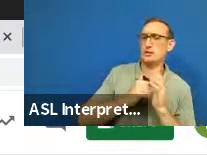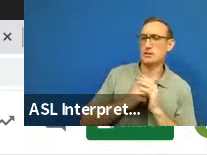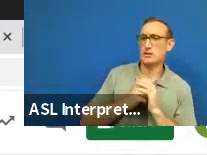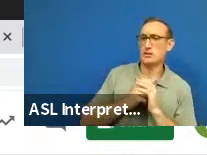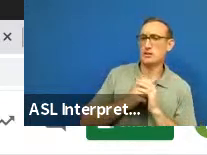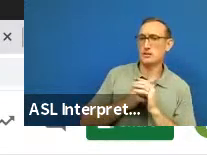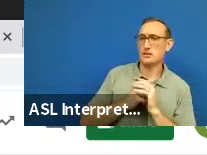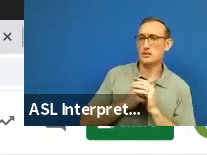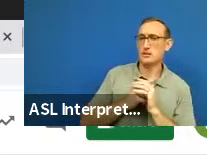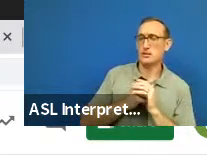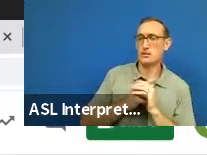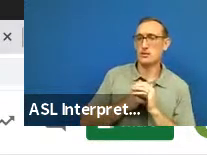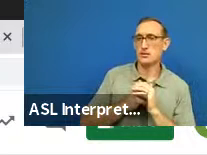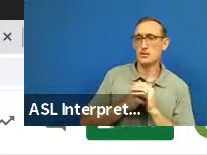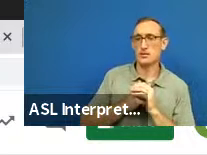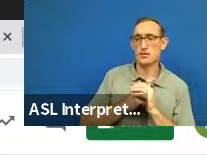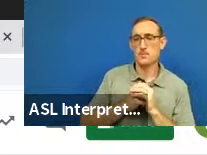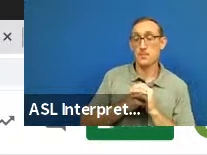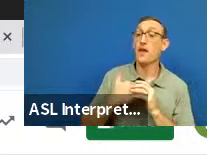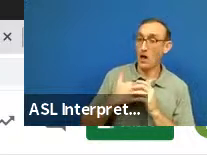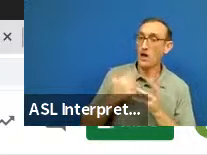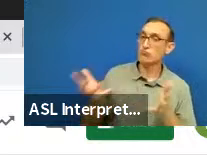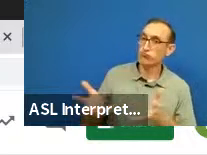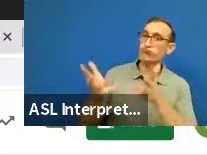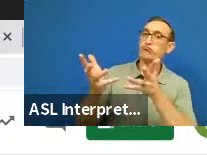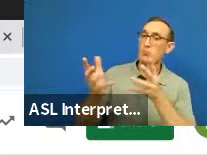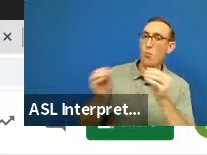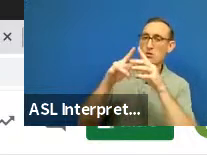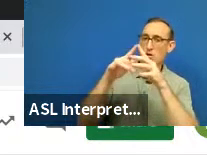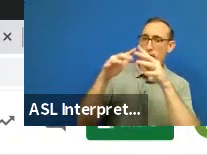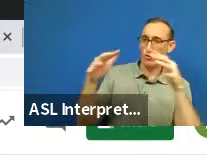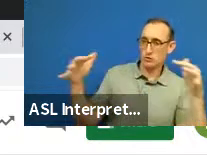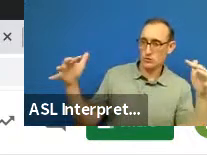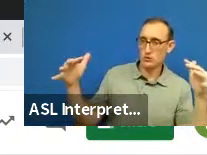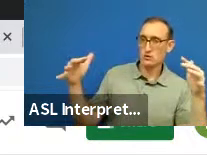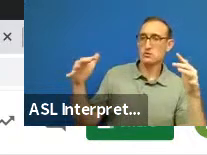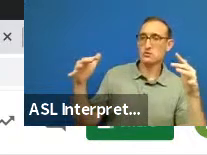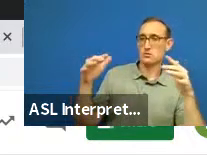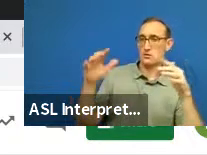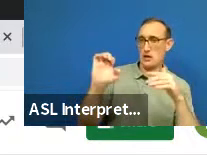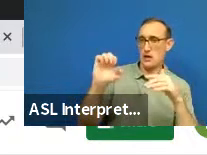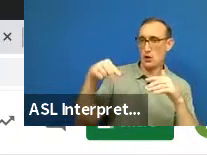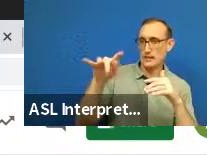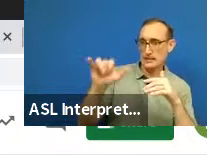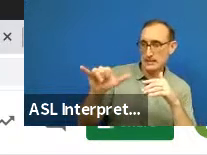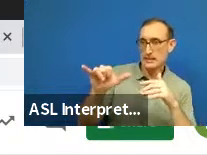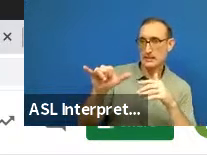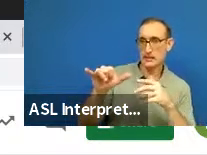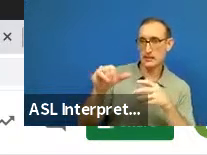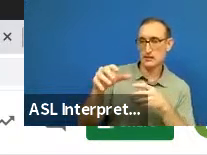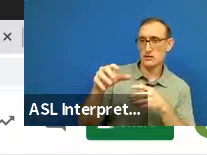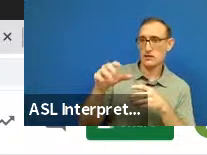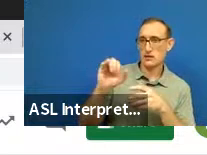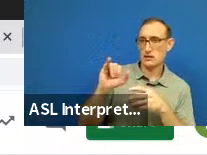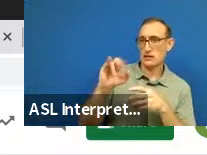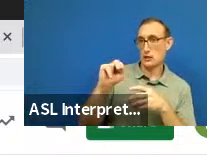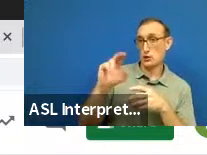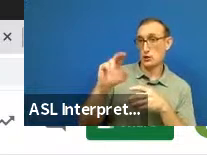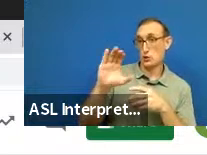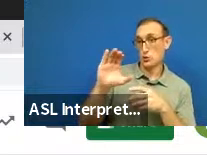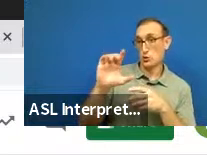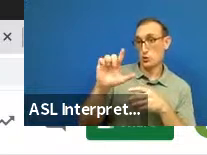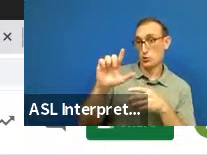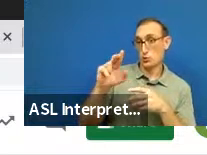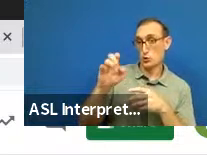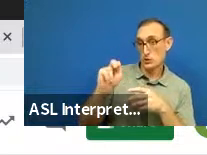So I was encouraging us to do some more diversity, equity, and inclusion training and link that to the equity part